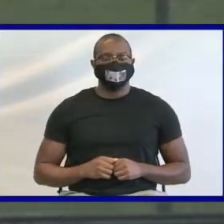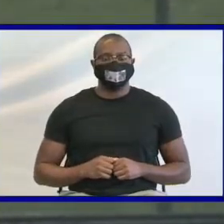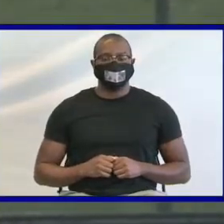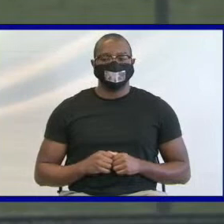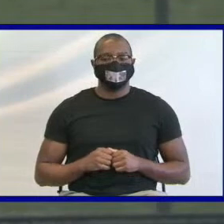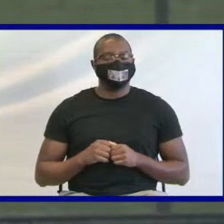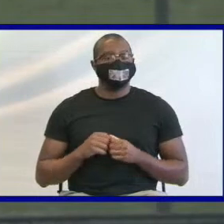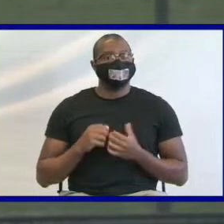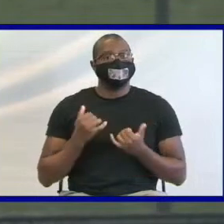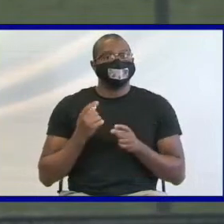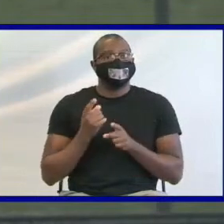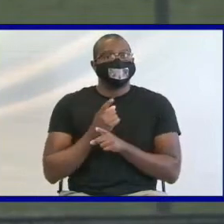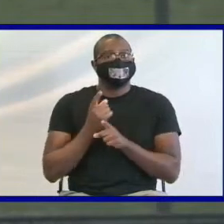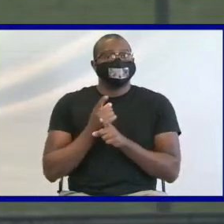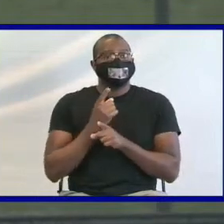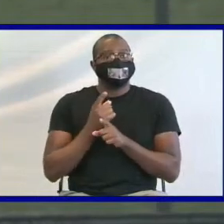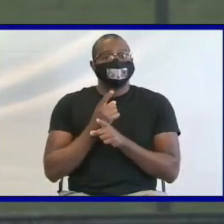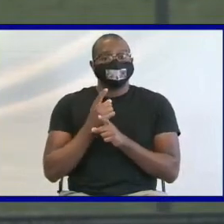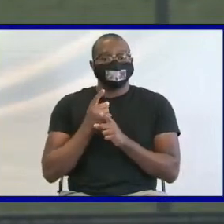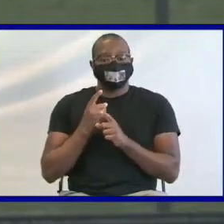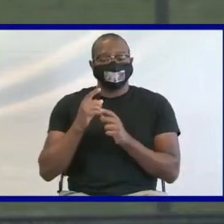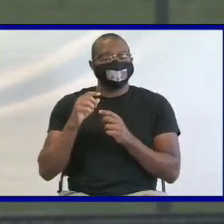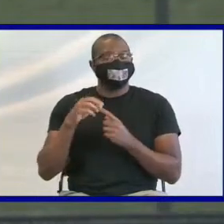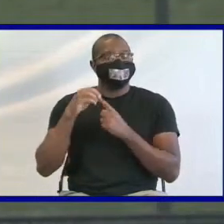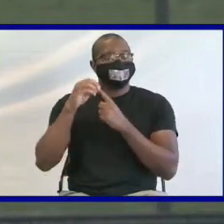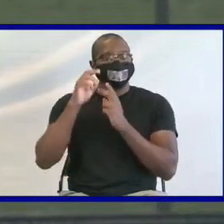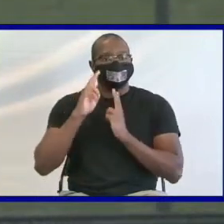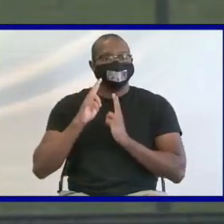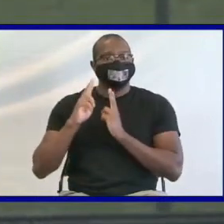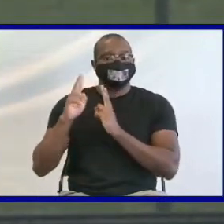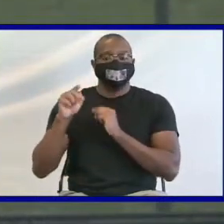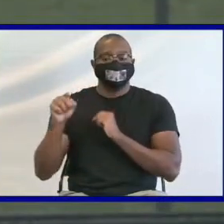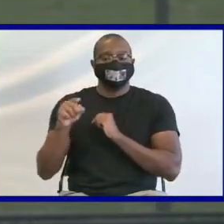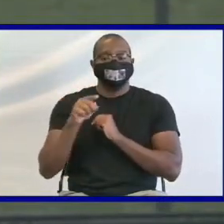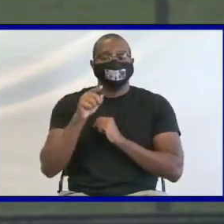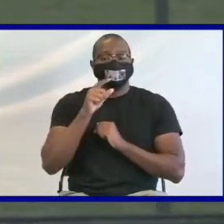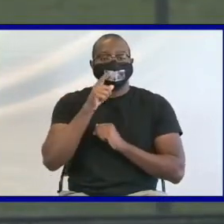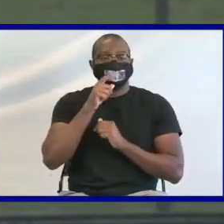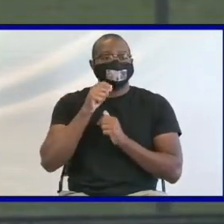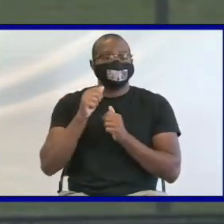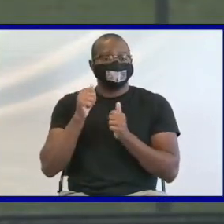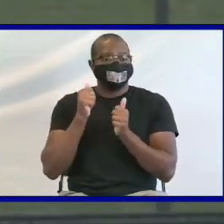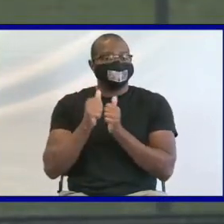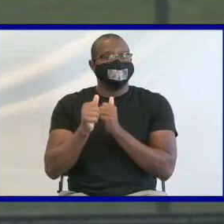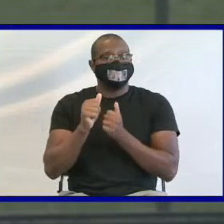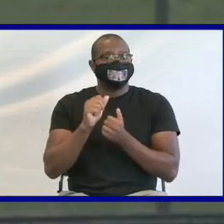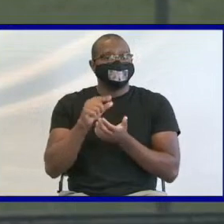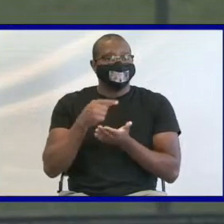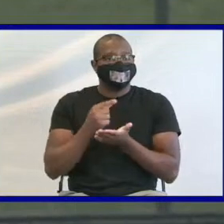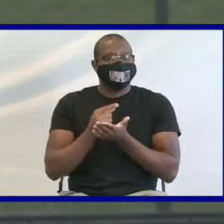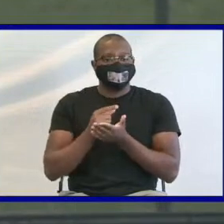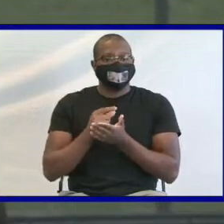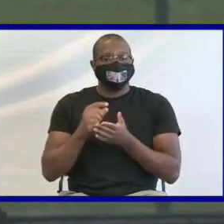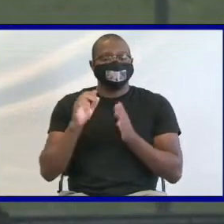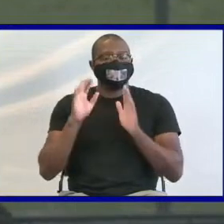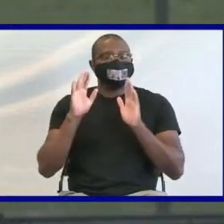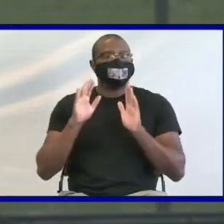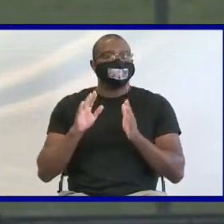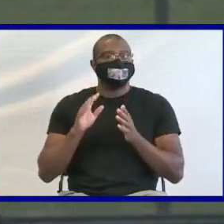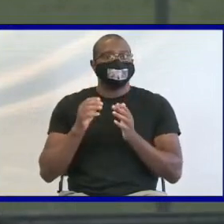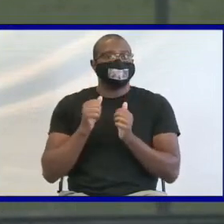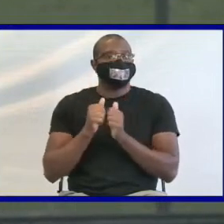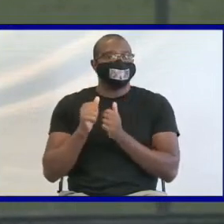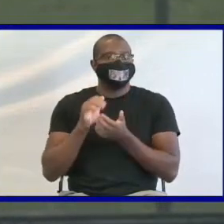It's appropriate that we give some special attention and recognition to those graduates who've demonstrated outstanding scholastic achievement